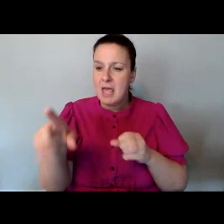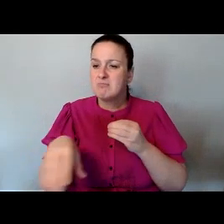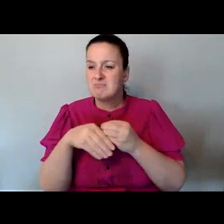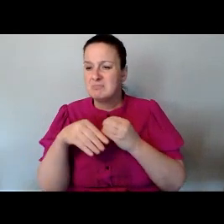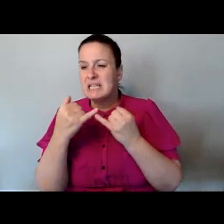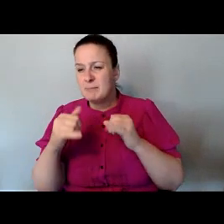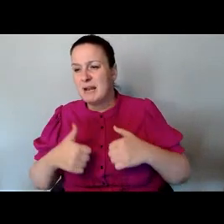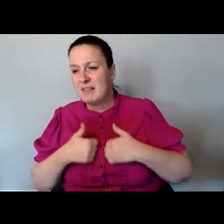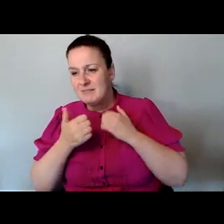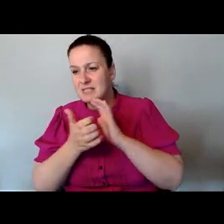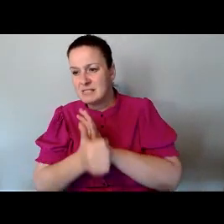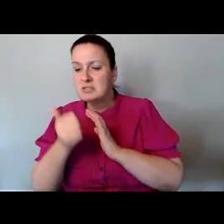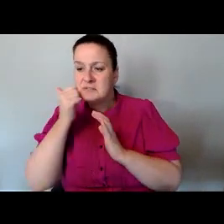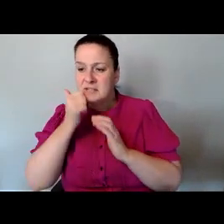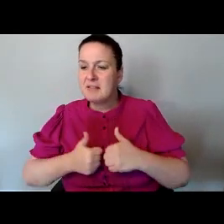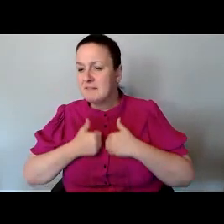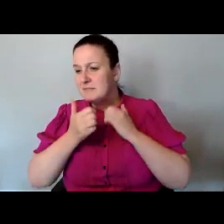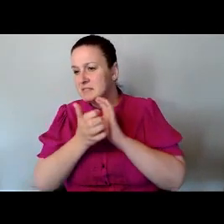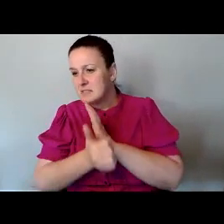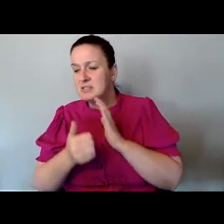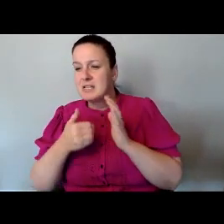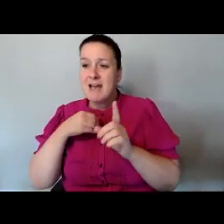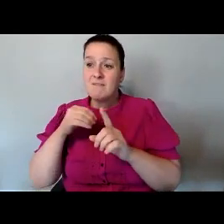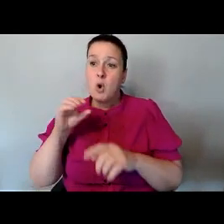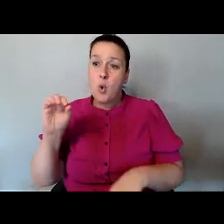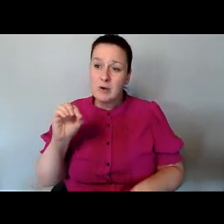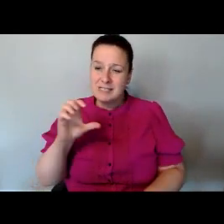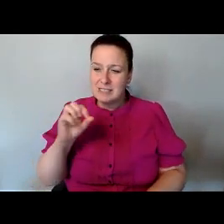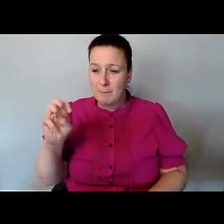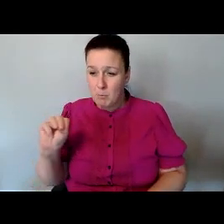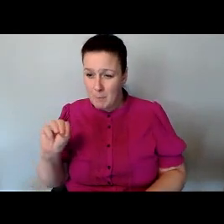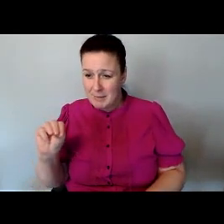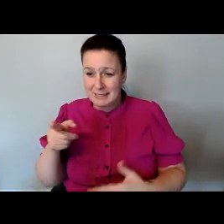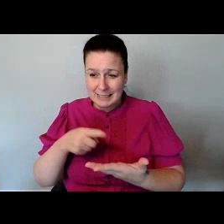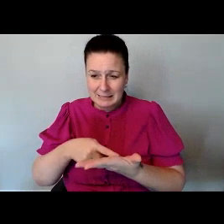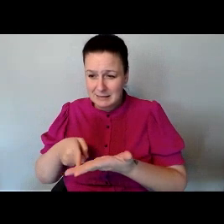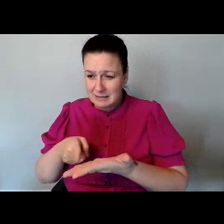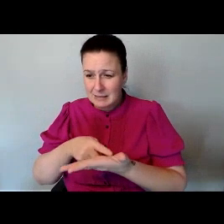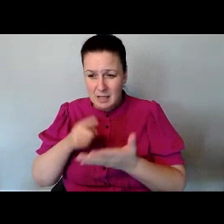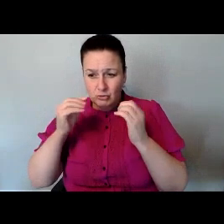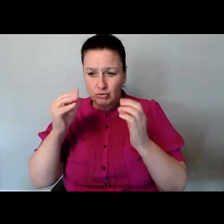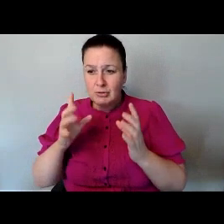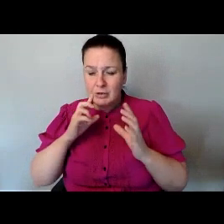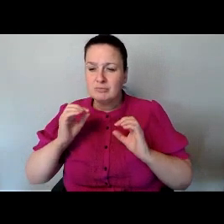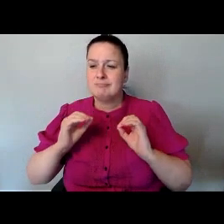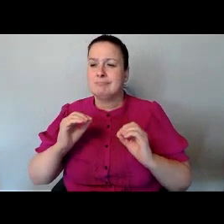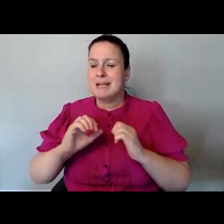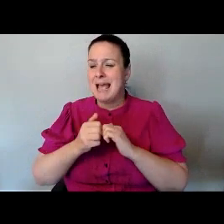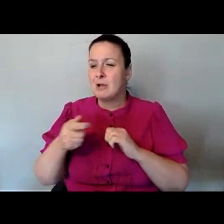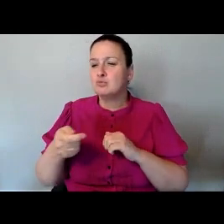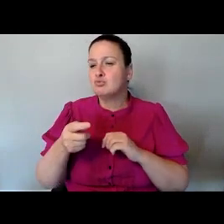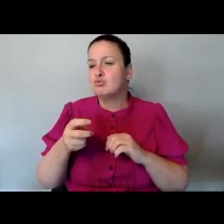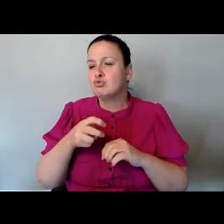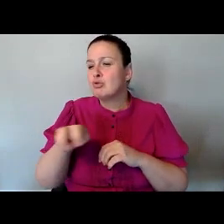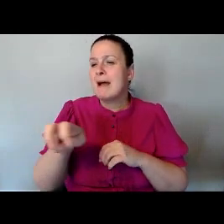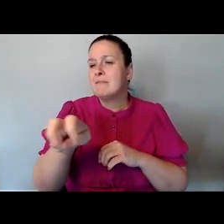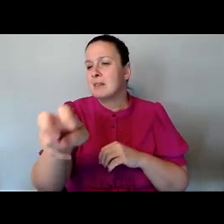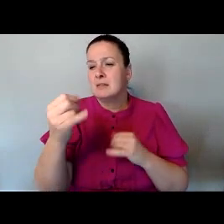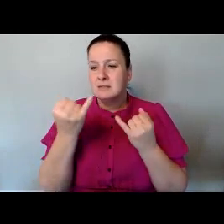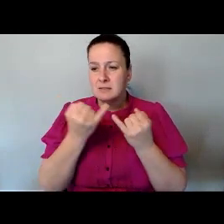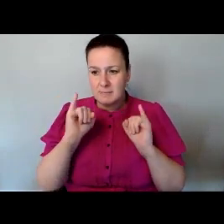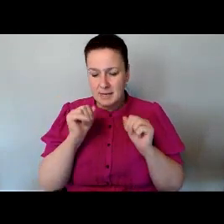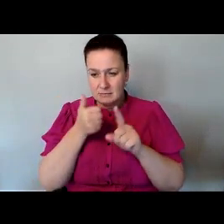daily living skills. They have orientation and mobility instructors to help learn how to travel independently, and